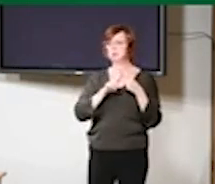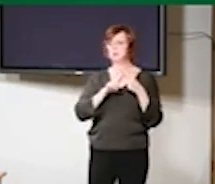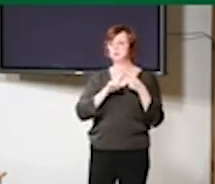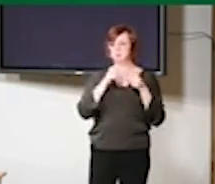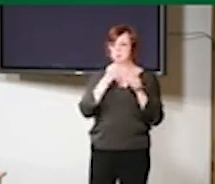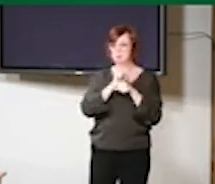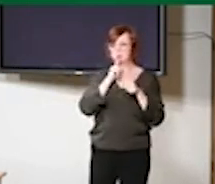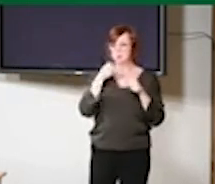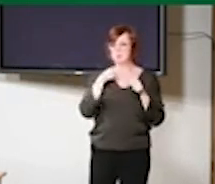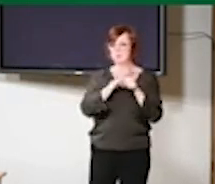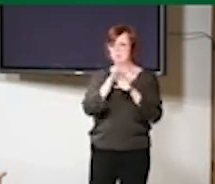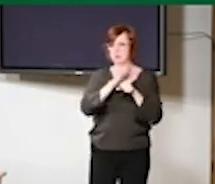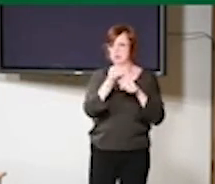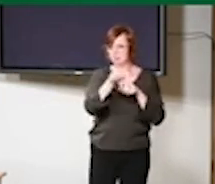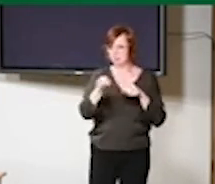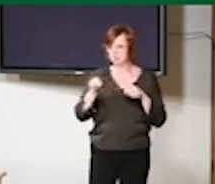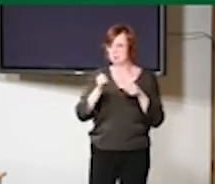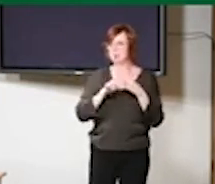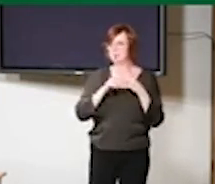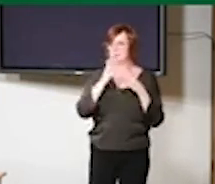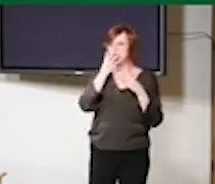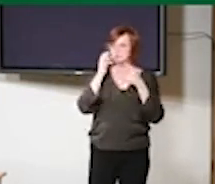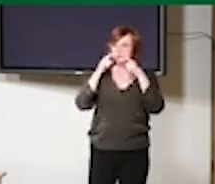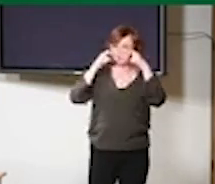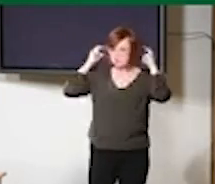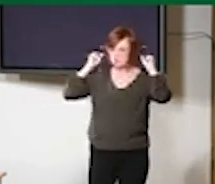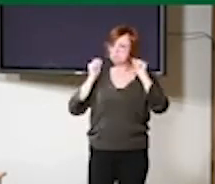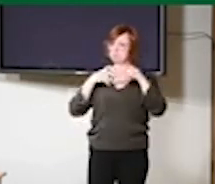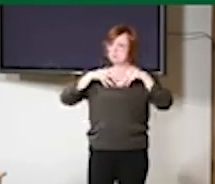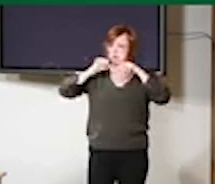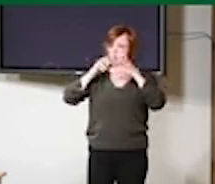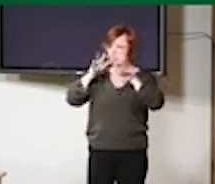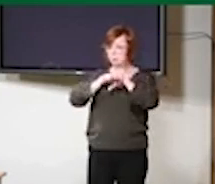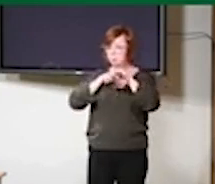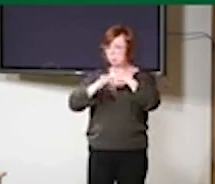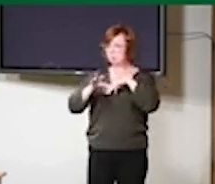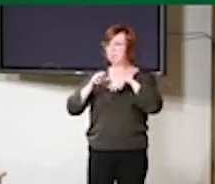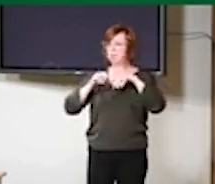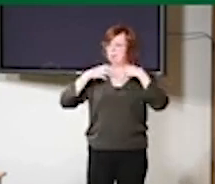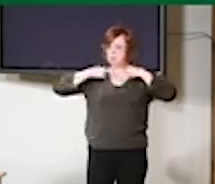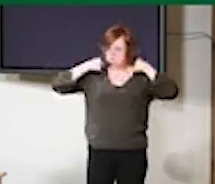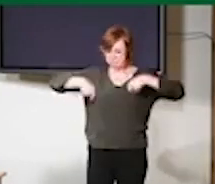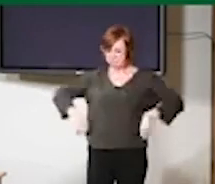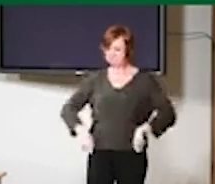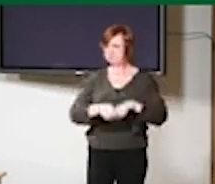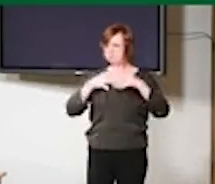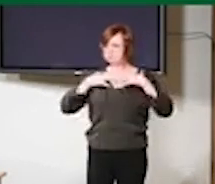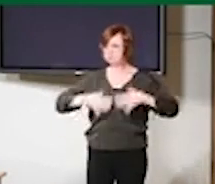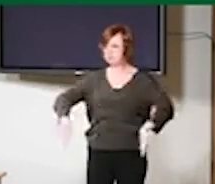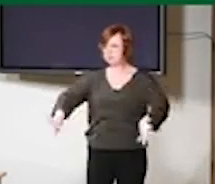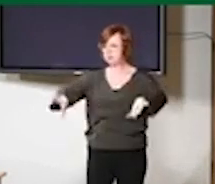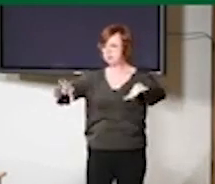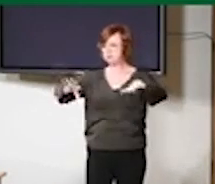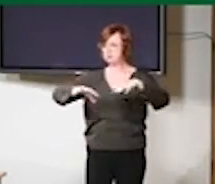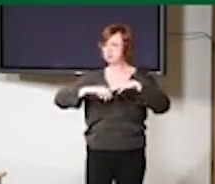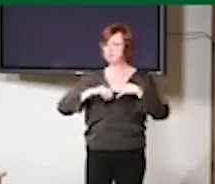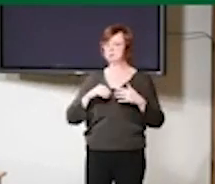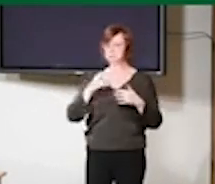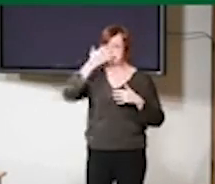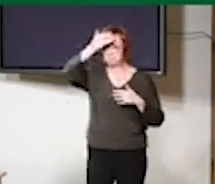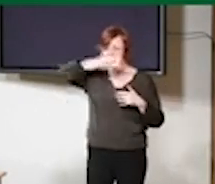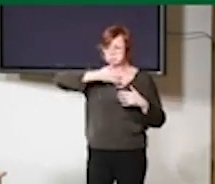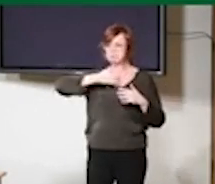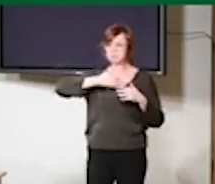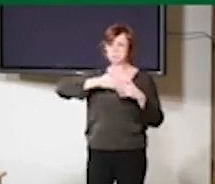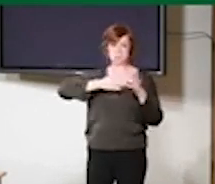example, medical supplies and other goods that we need in order to carry on, the essential services that we need in each of our